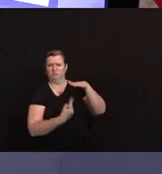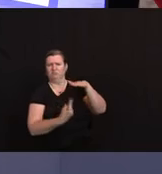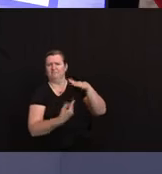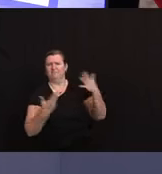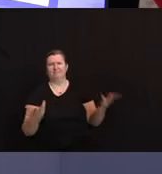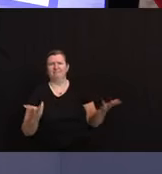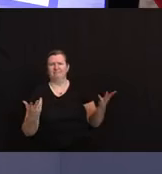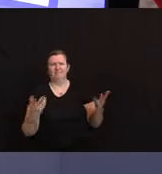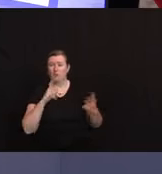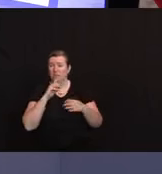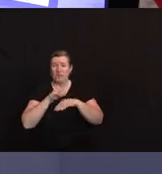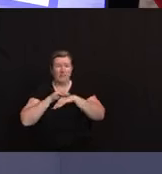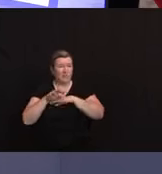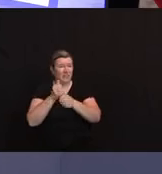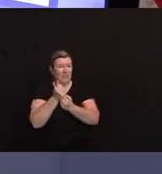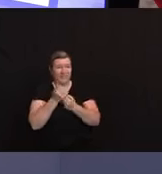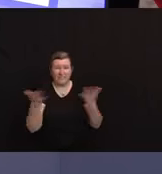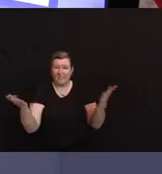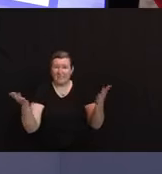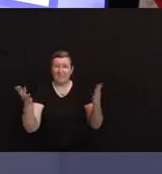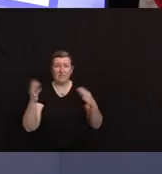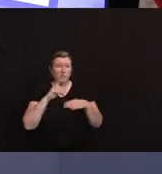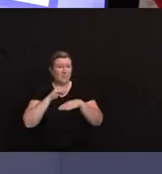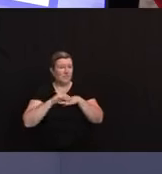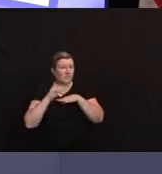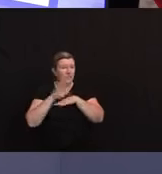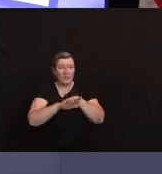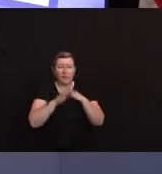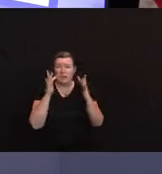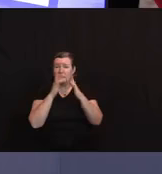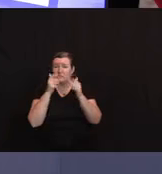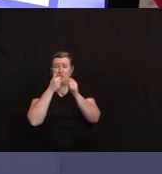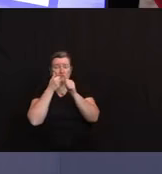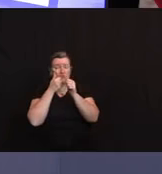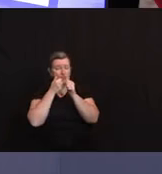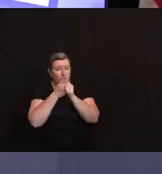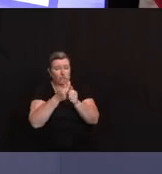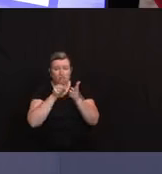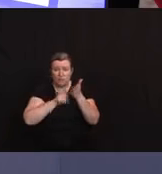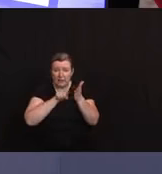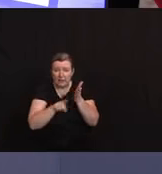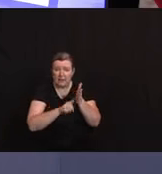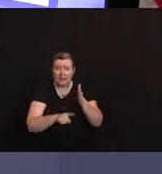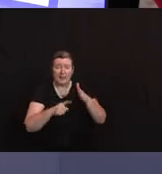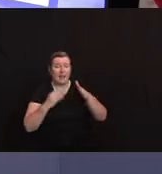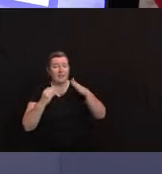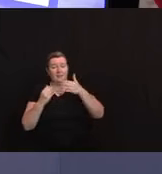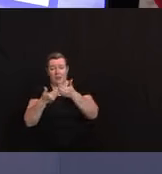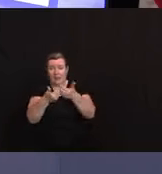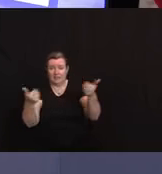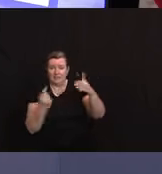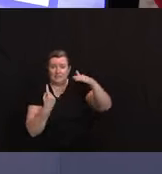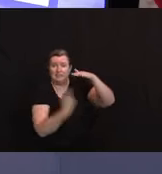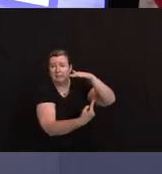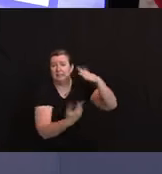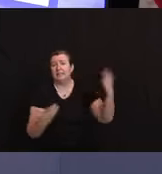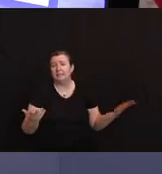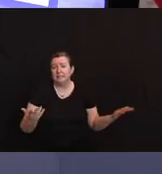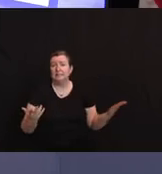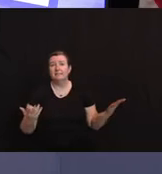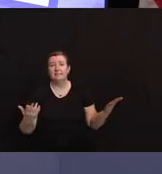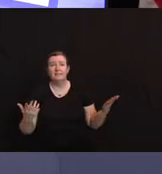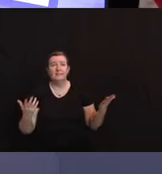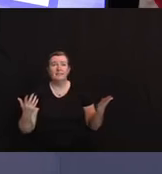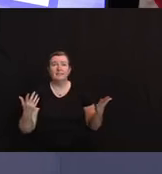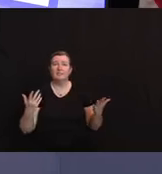the contact tracing, the case investigation, the contact tracing. So we are looking aggressively at the use of